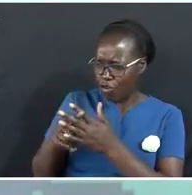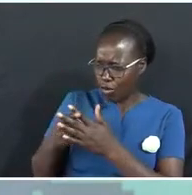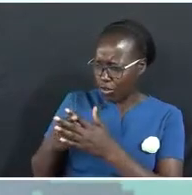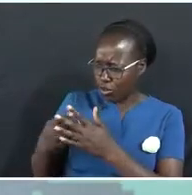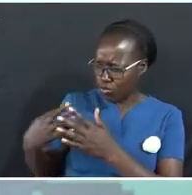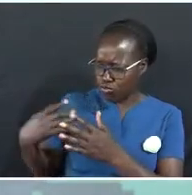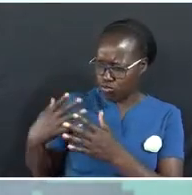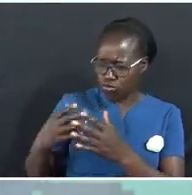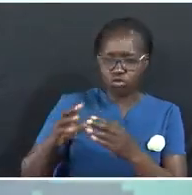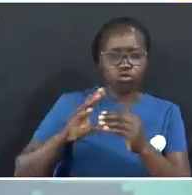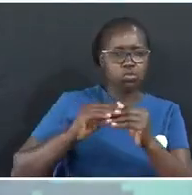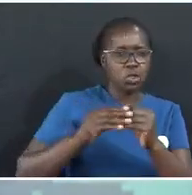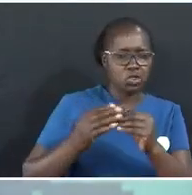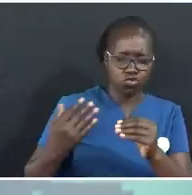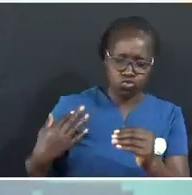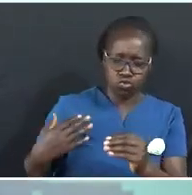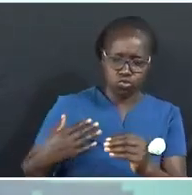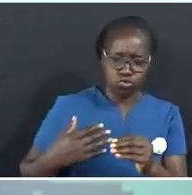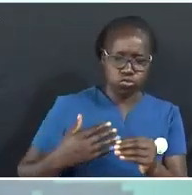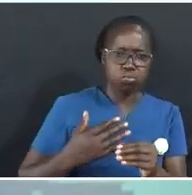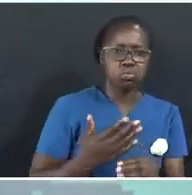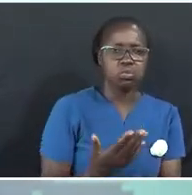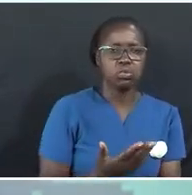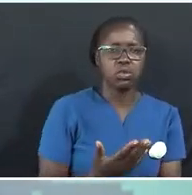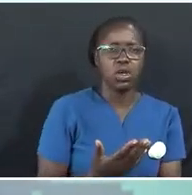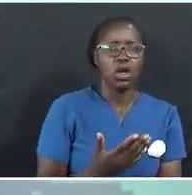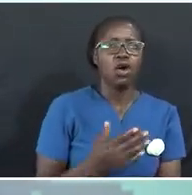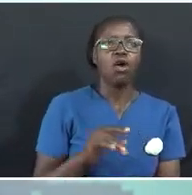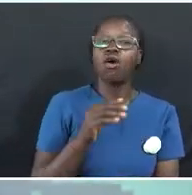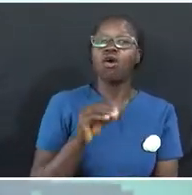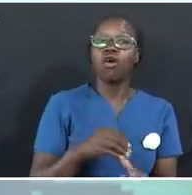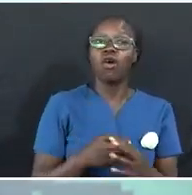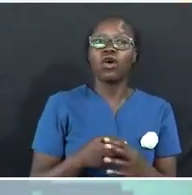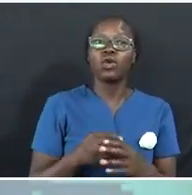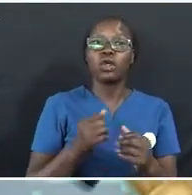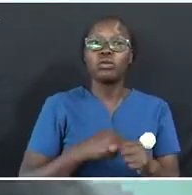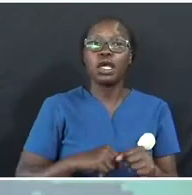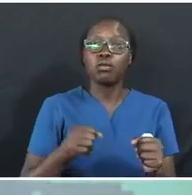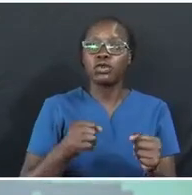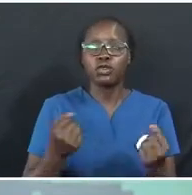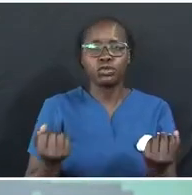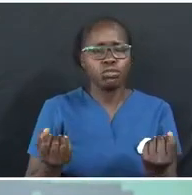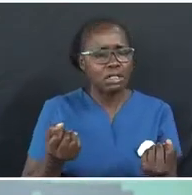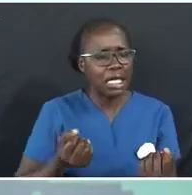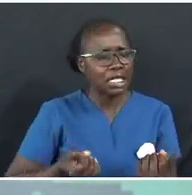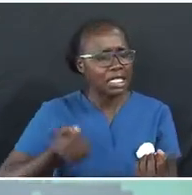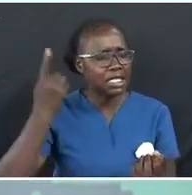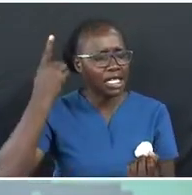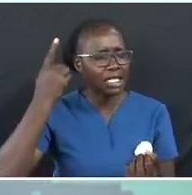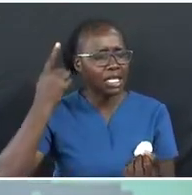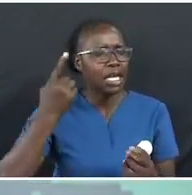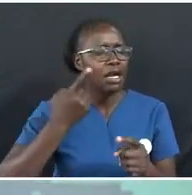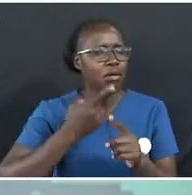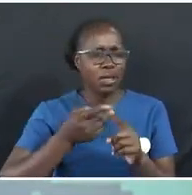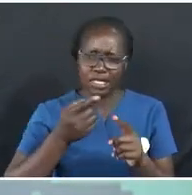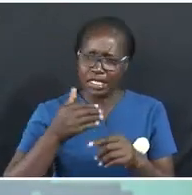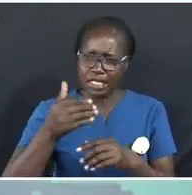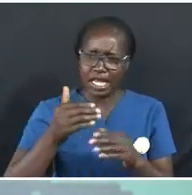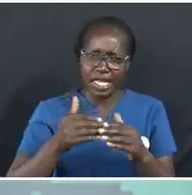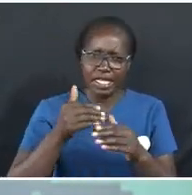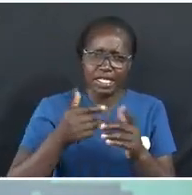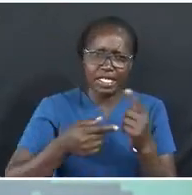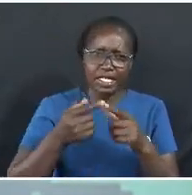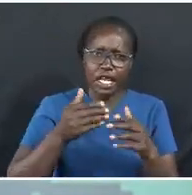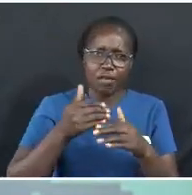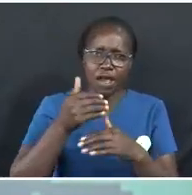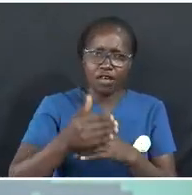be able to imagine, or we cannot be able to discern, we cannot understand. It shall be there after, from